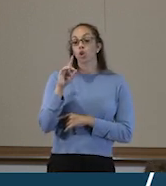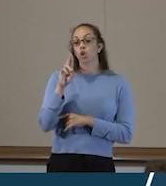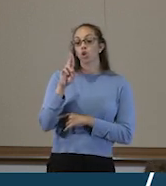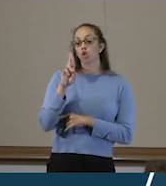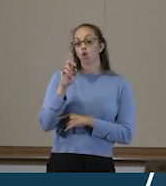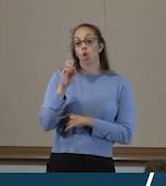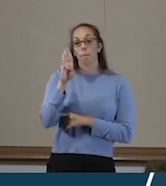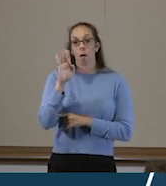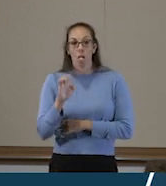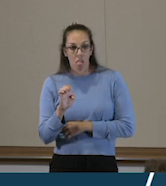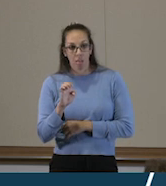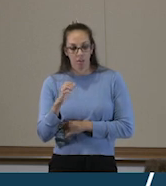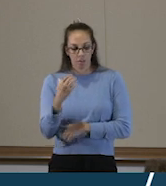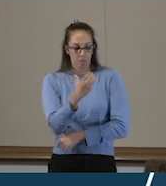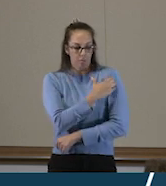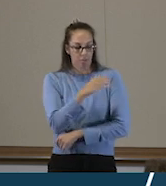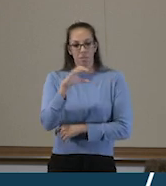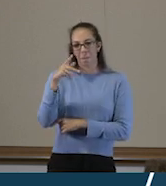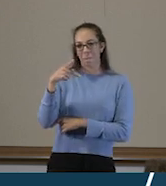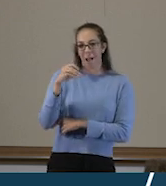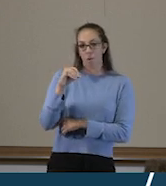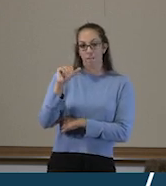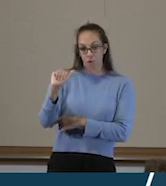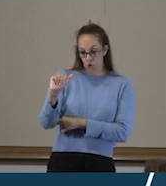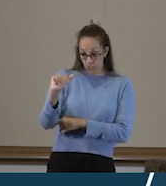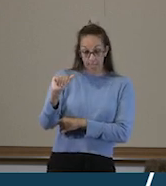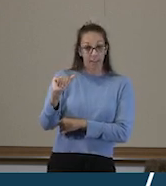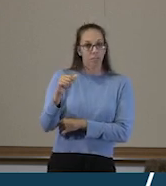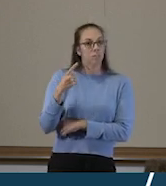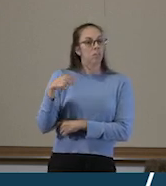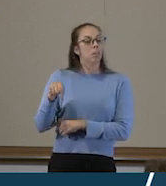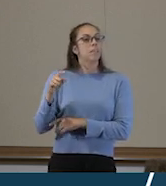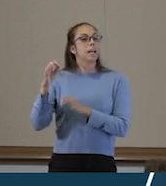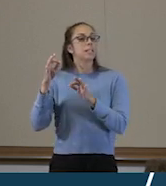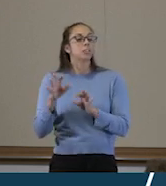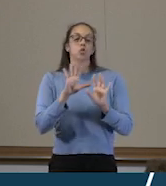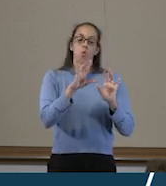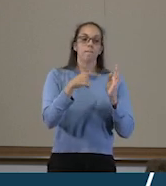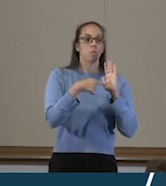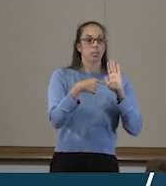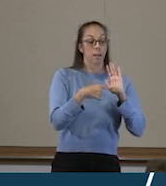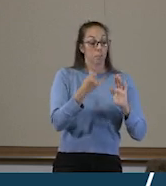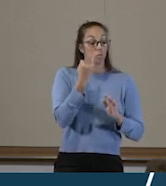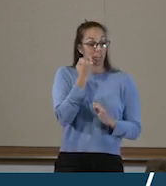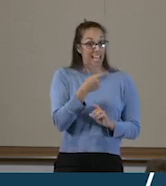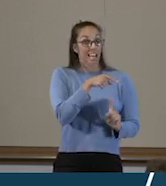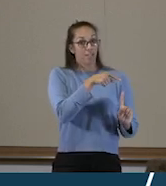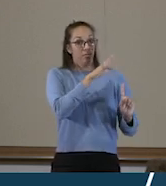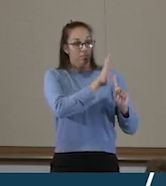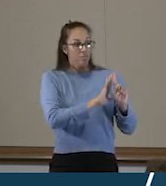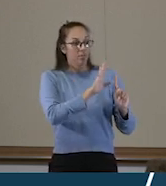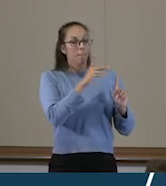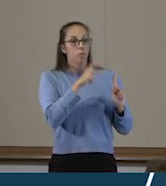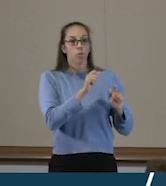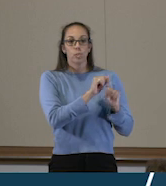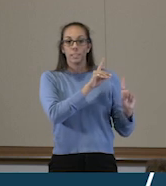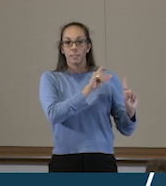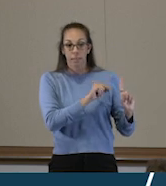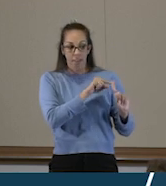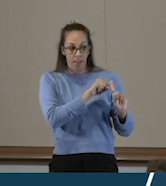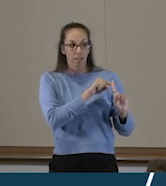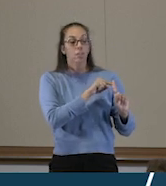that survives a determination of incapacity. So once the individual is determined incapacitated, that durable power of